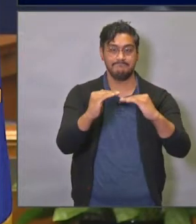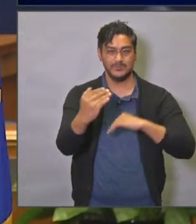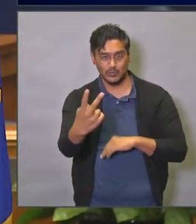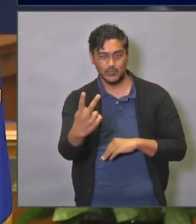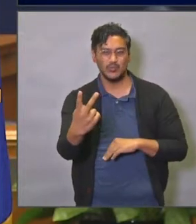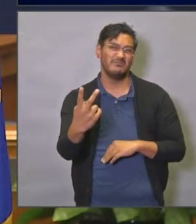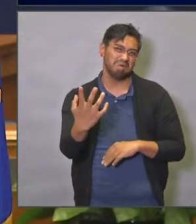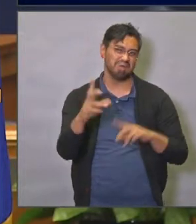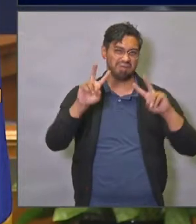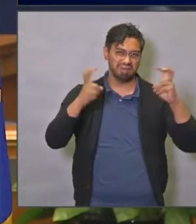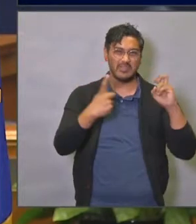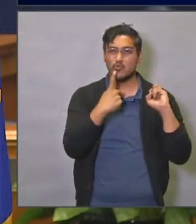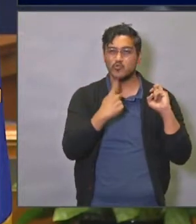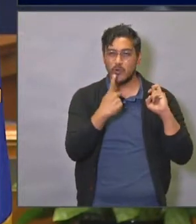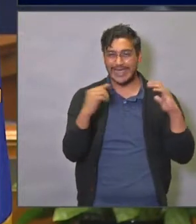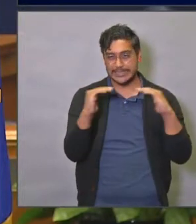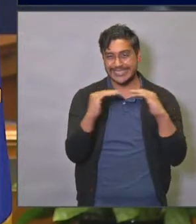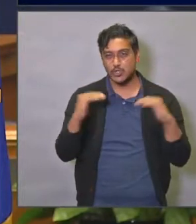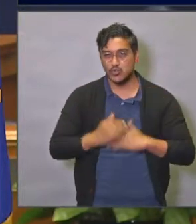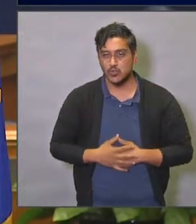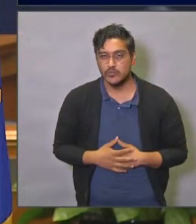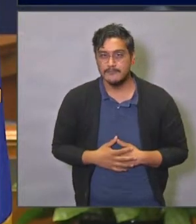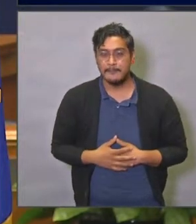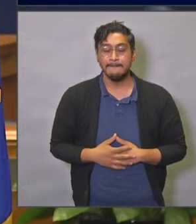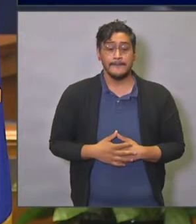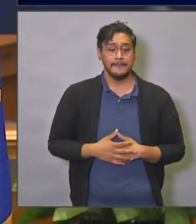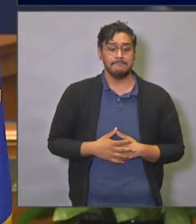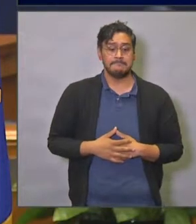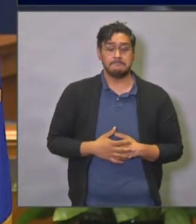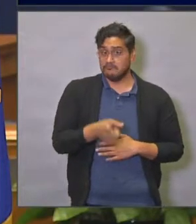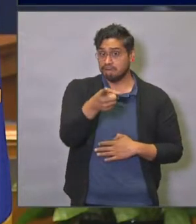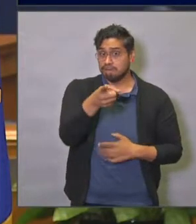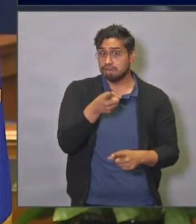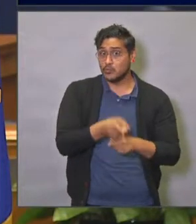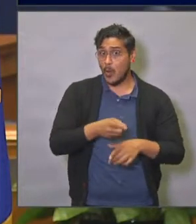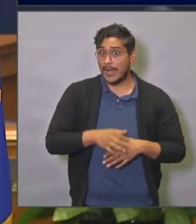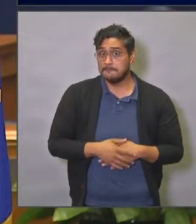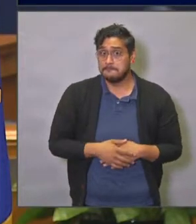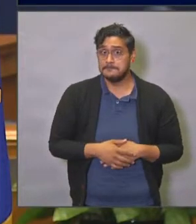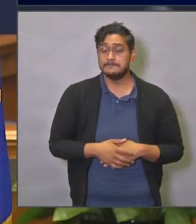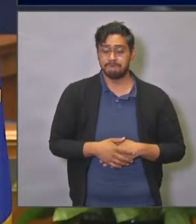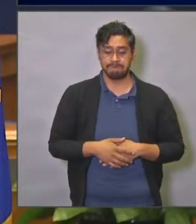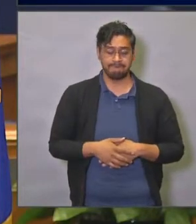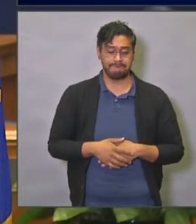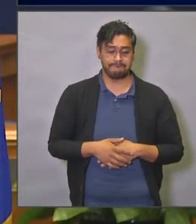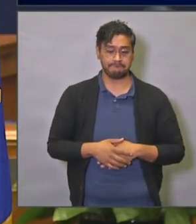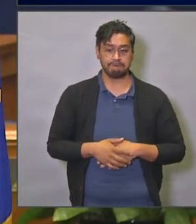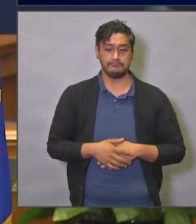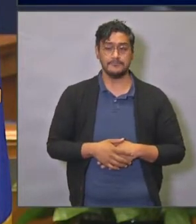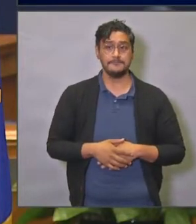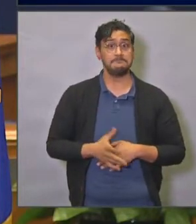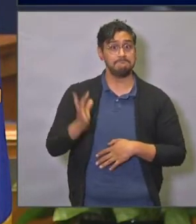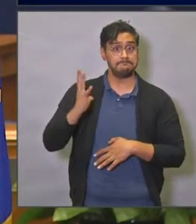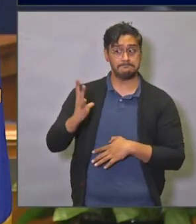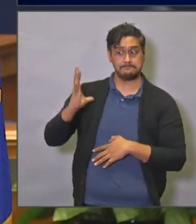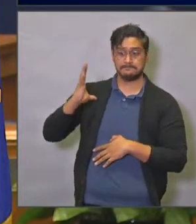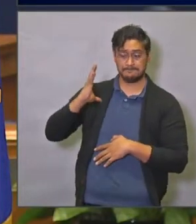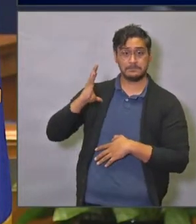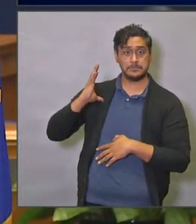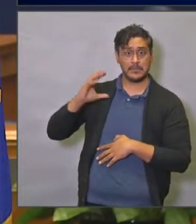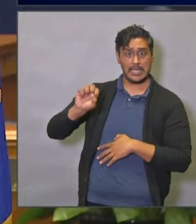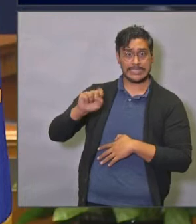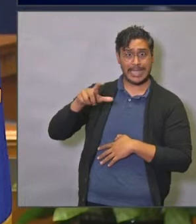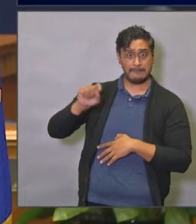tier. And you're right, we saw some lower numbers back in the earlier part